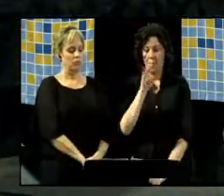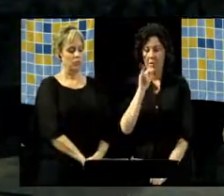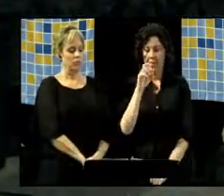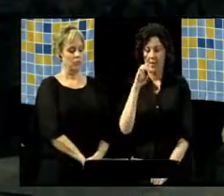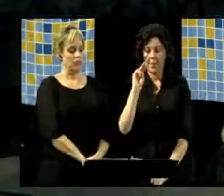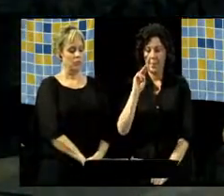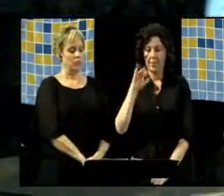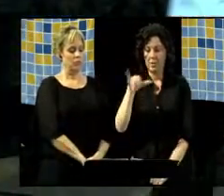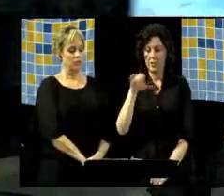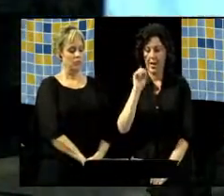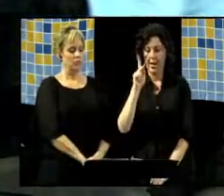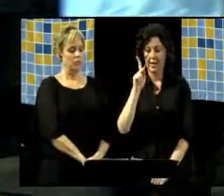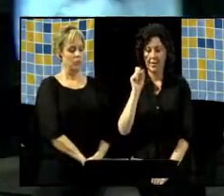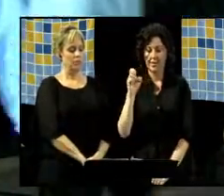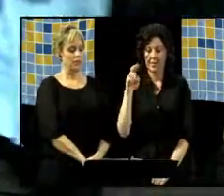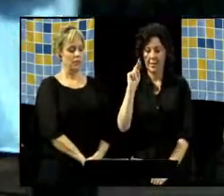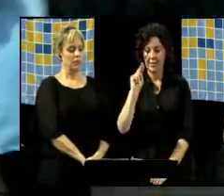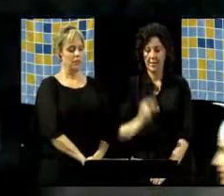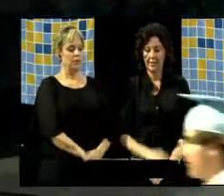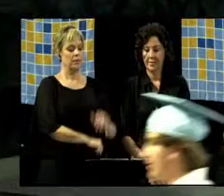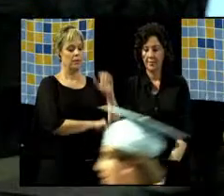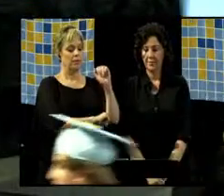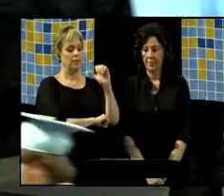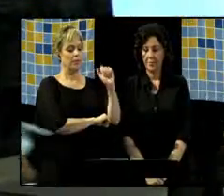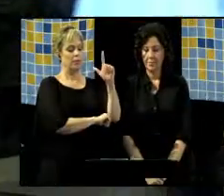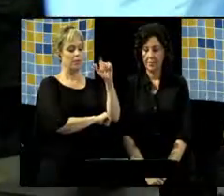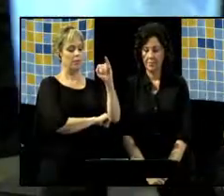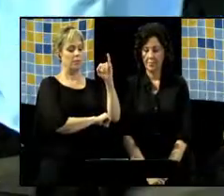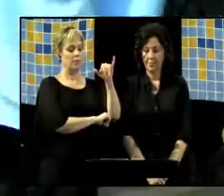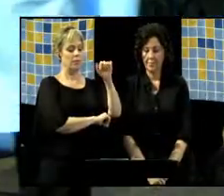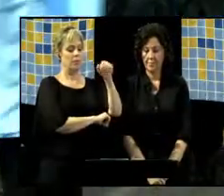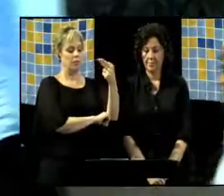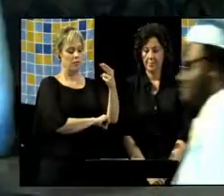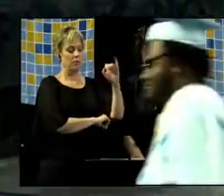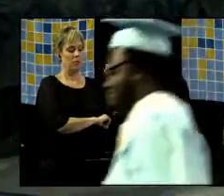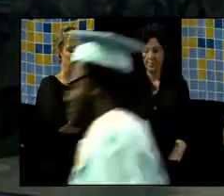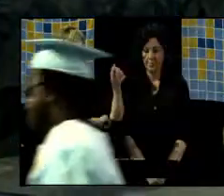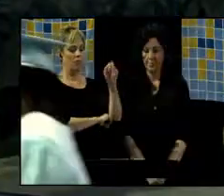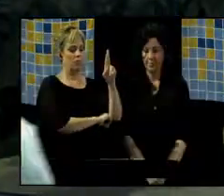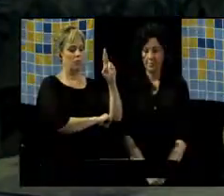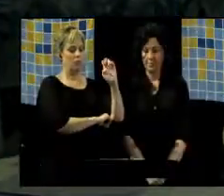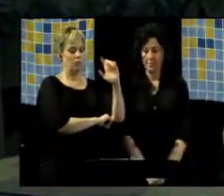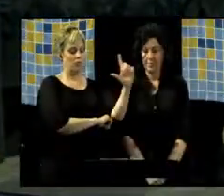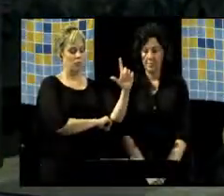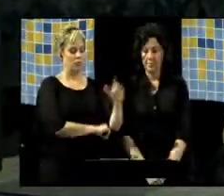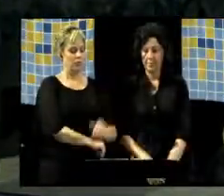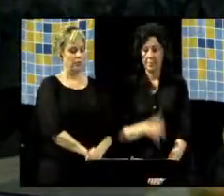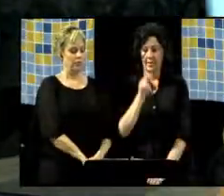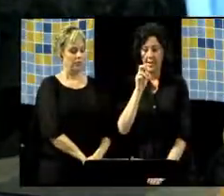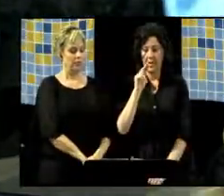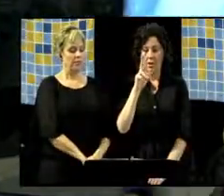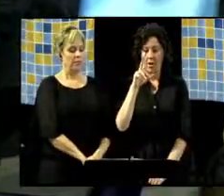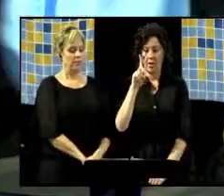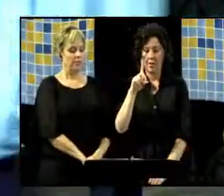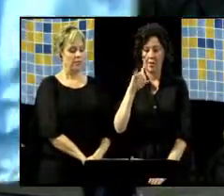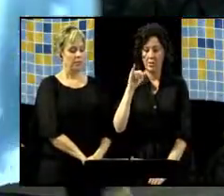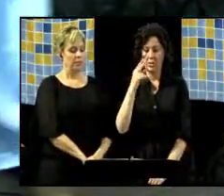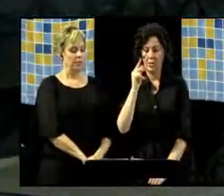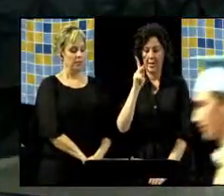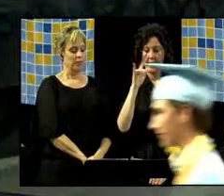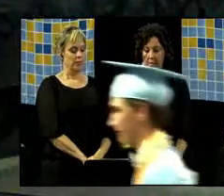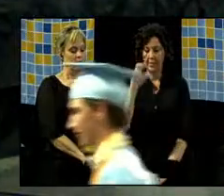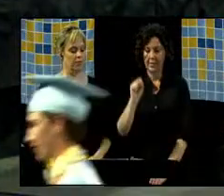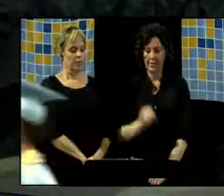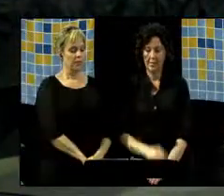William Hunter Jackson. Aaliyah Chanel Jarrell. Kennard Elijah Jenkins.